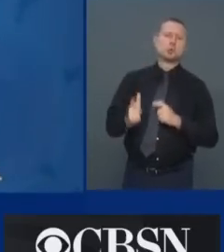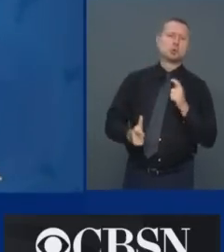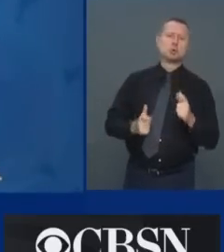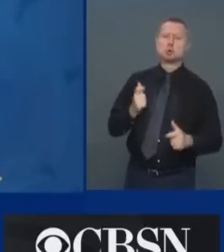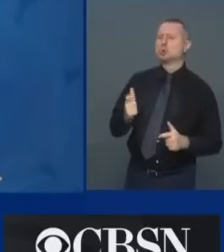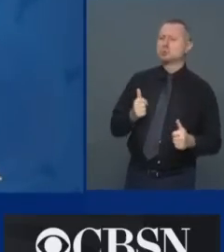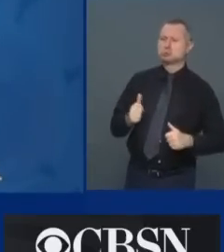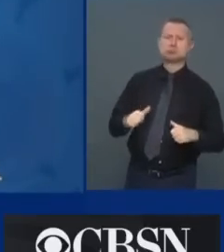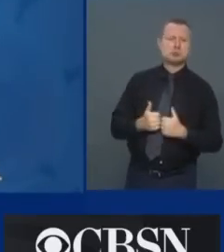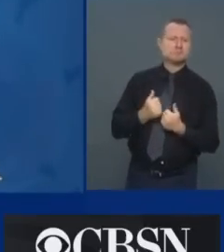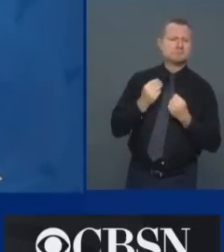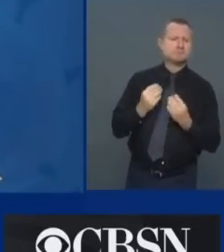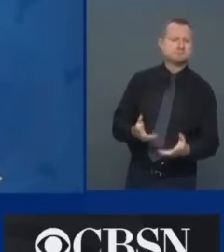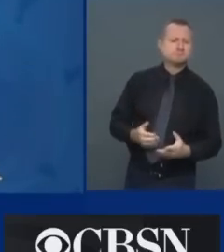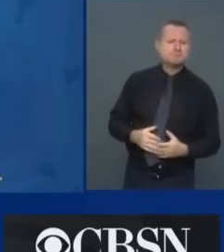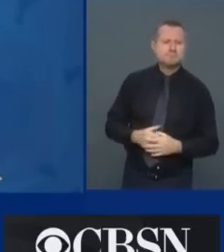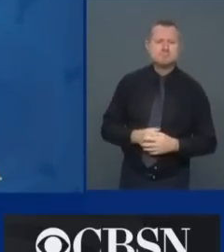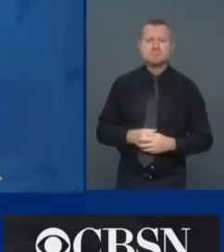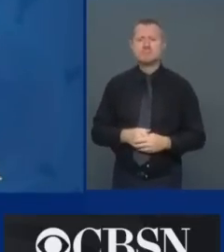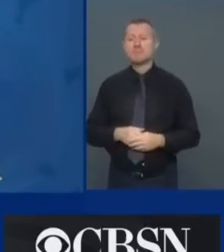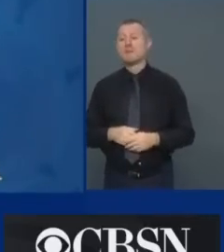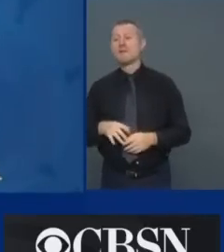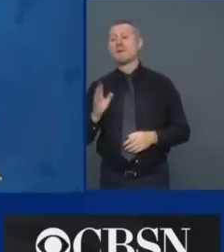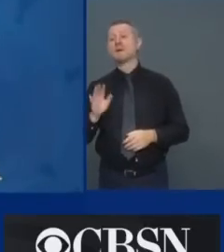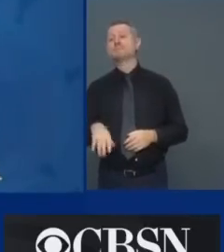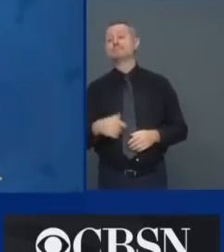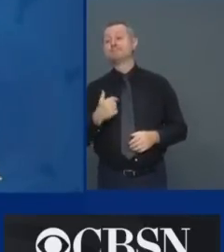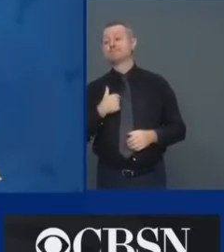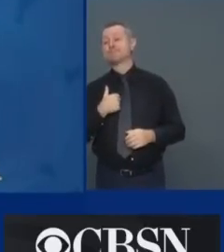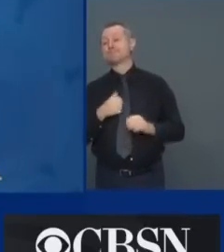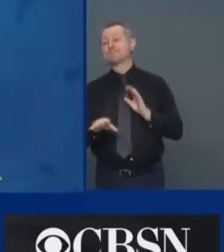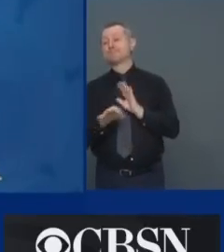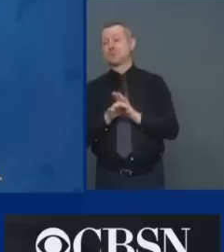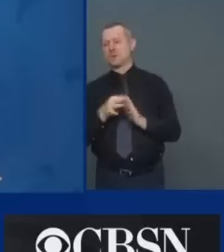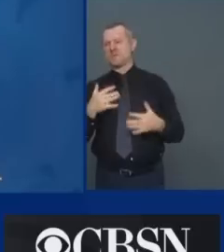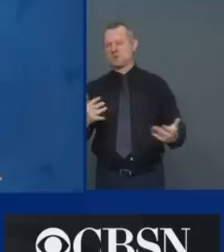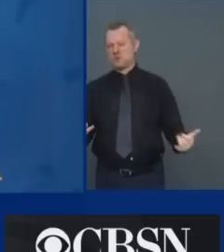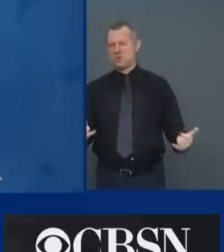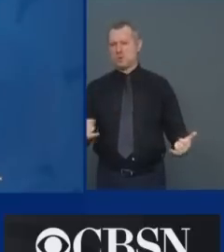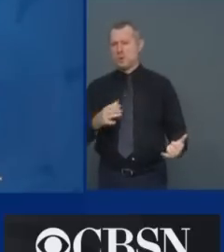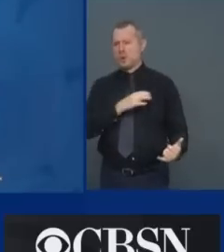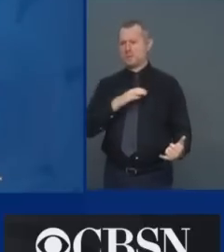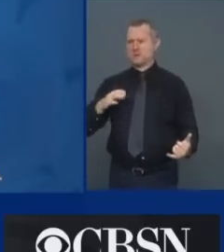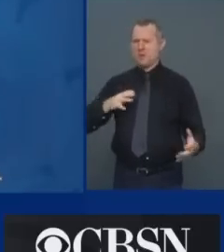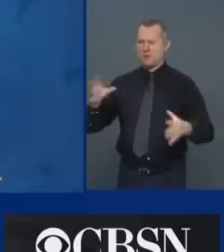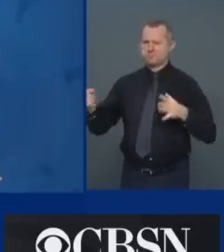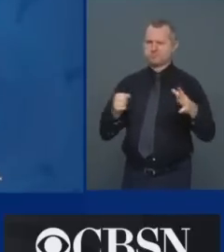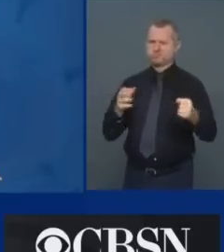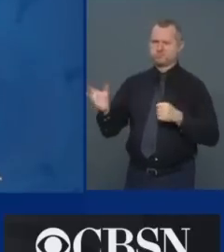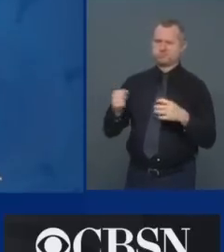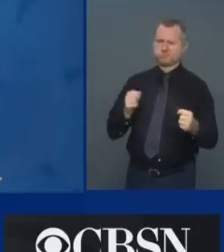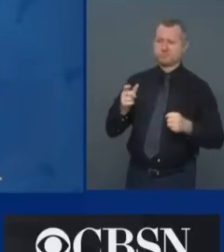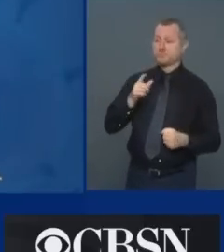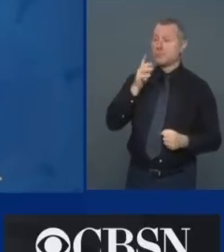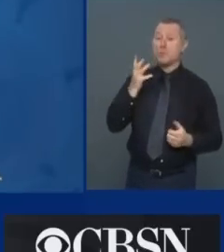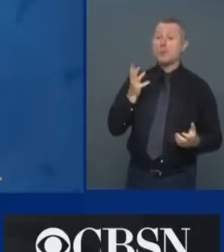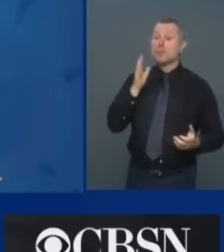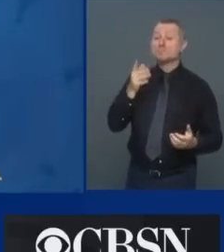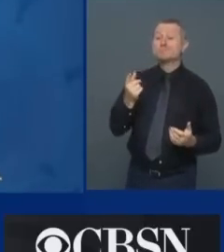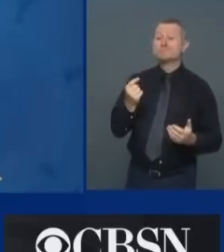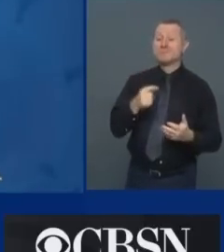event. I'm appointing a committee today that is going to come up with a vaccine distribution